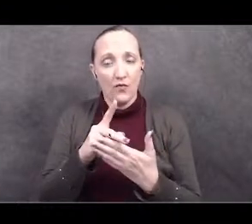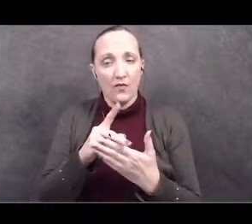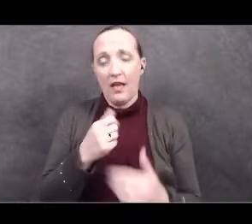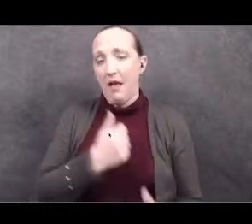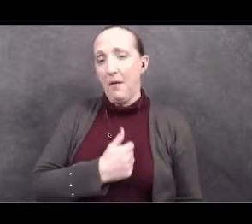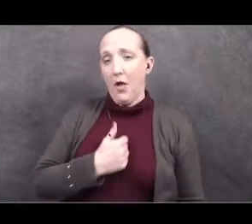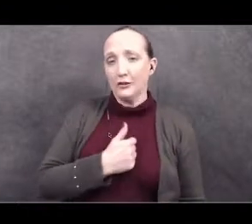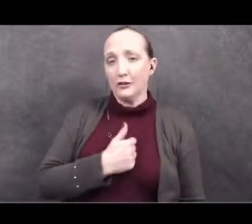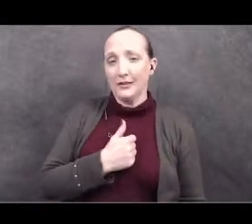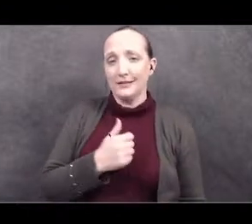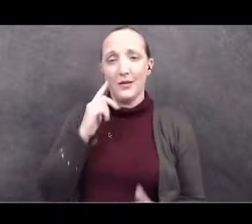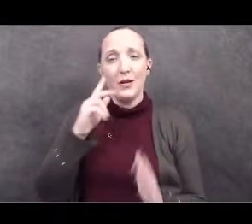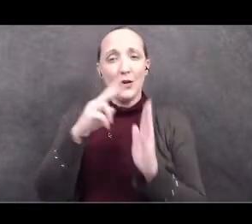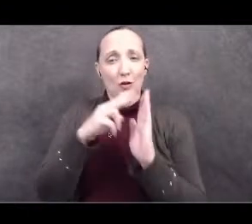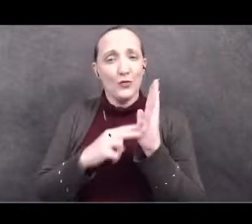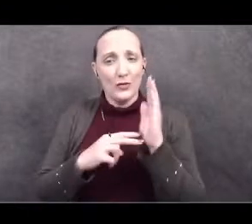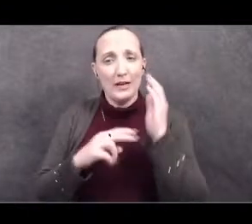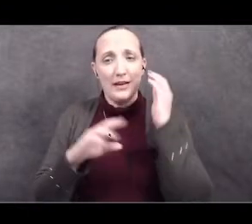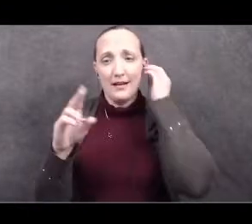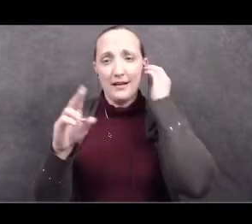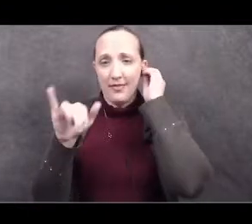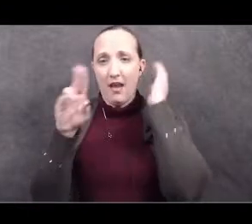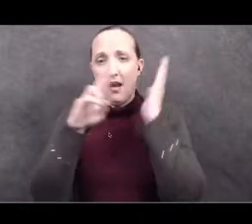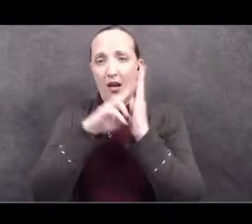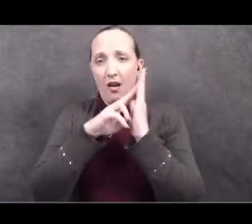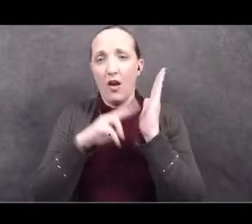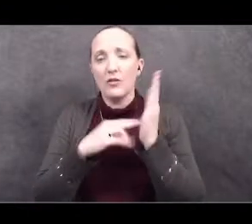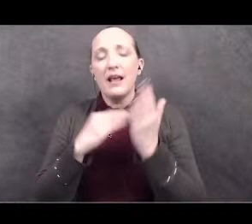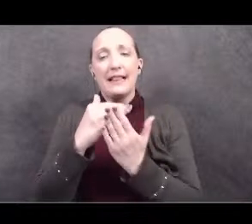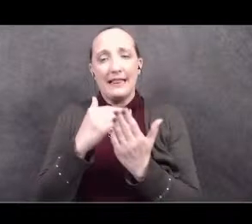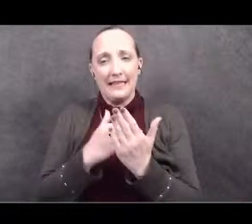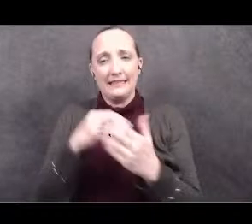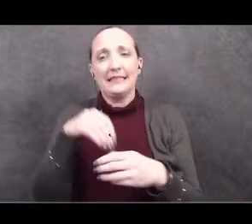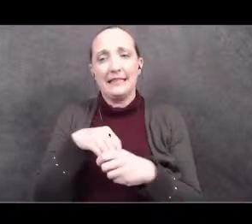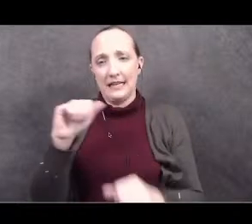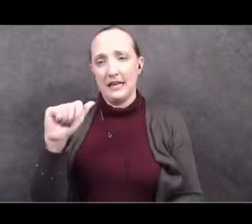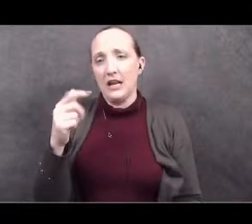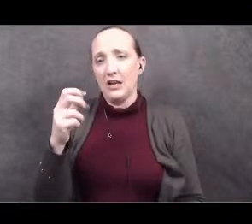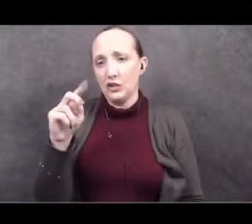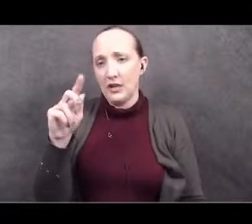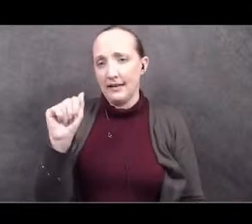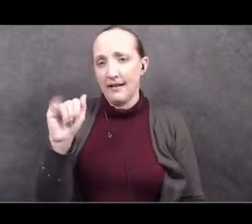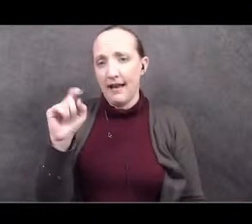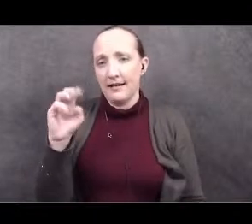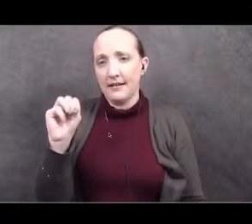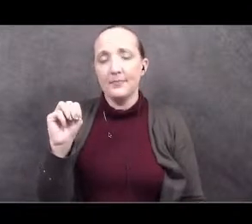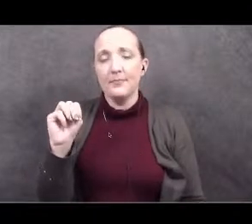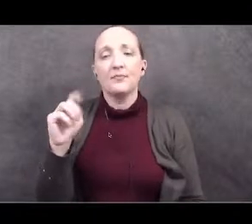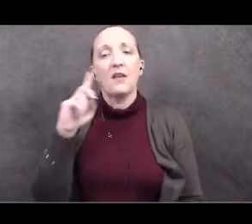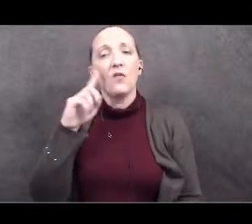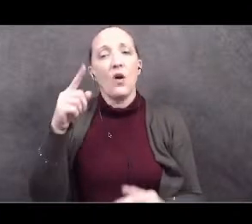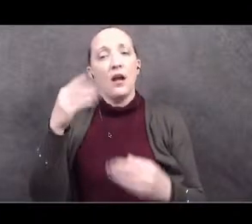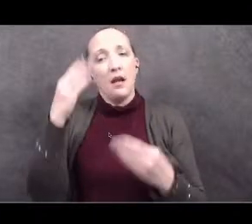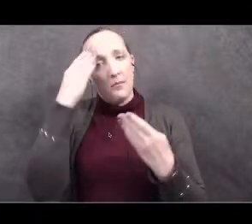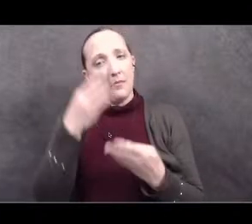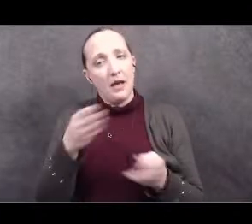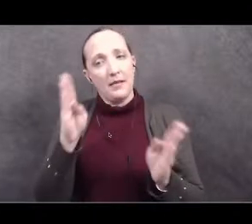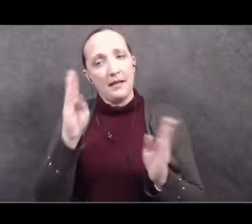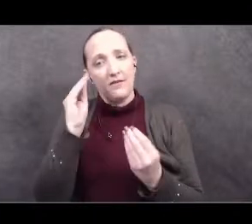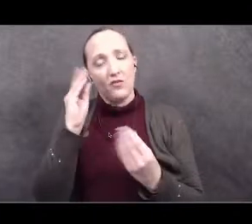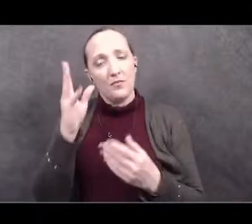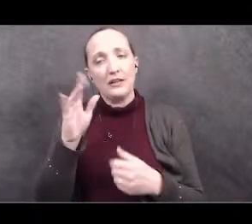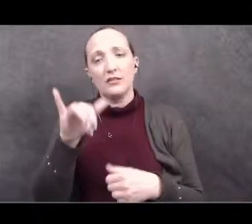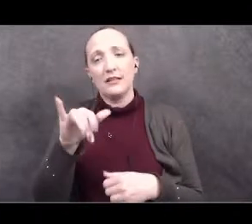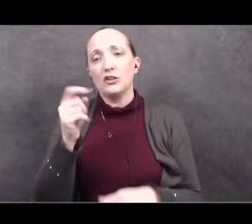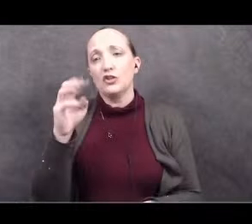read out the terms of the contract then and again these are listed in the agenda item just for public uh for the matter of public information the term of the